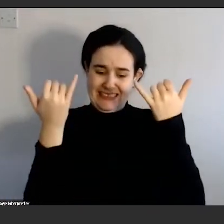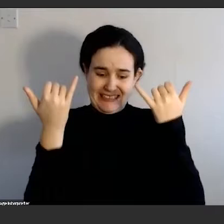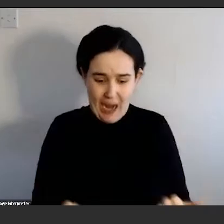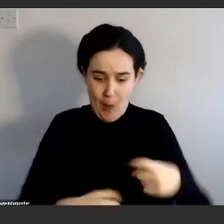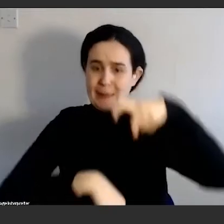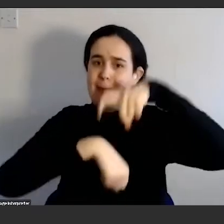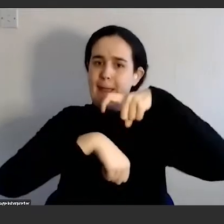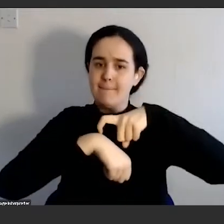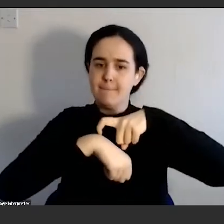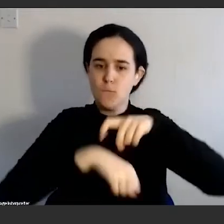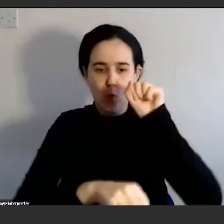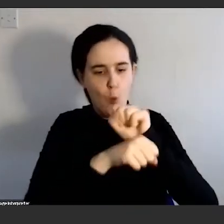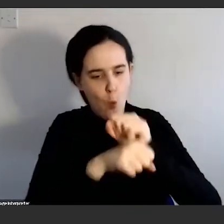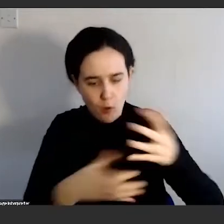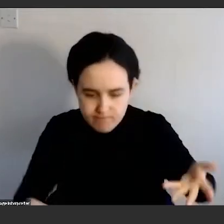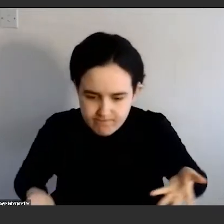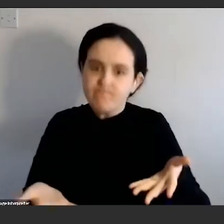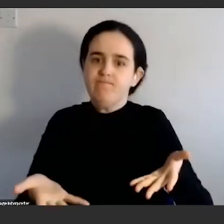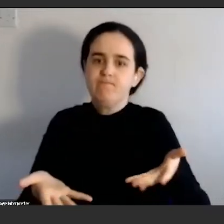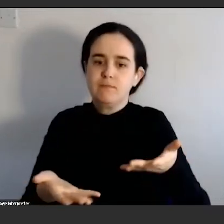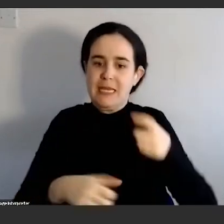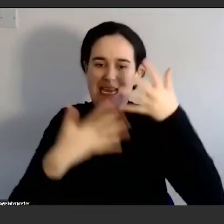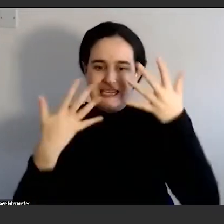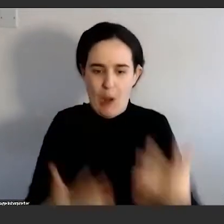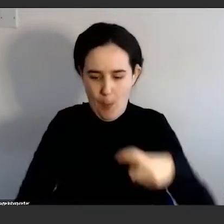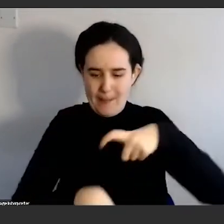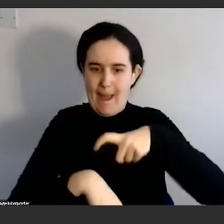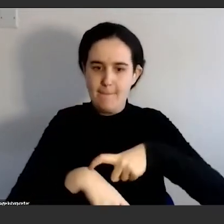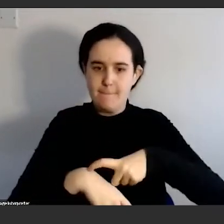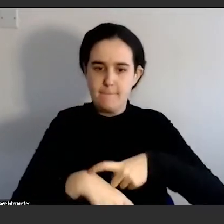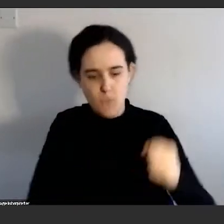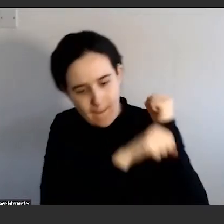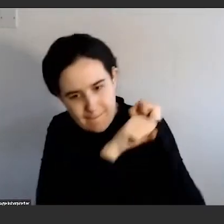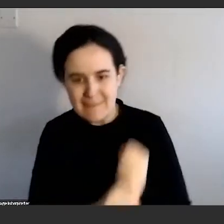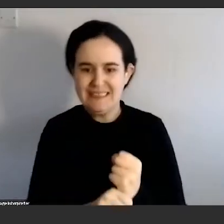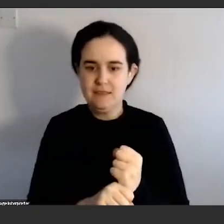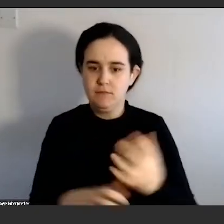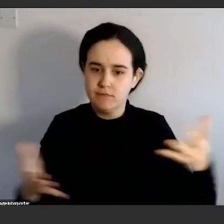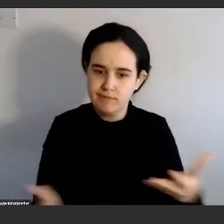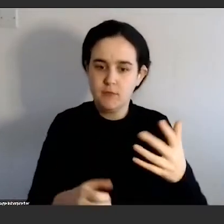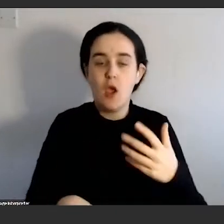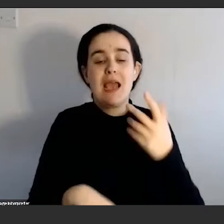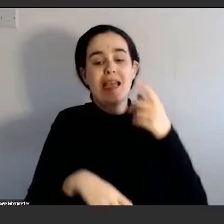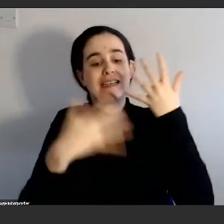the provision of our services. The global